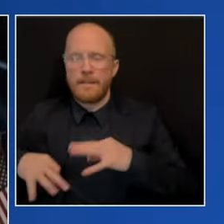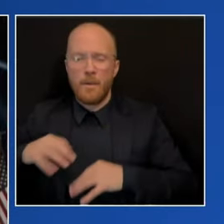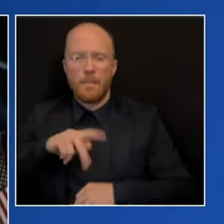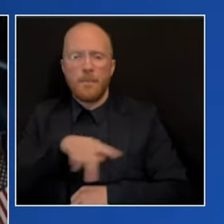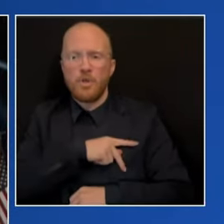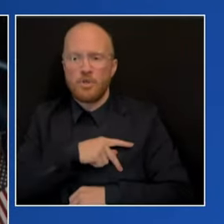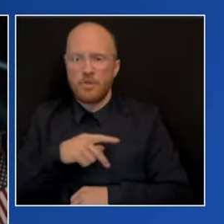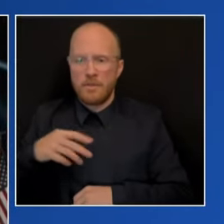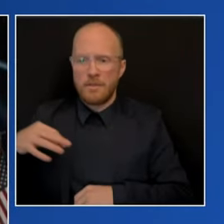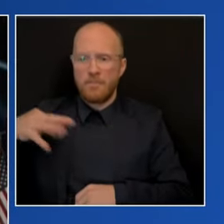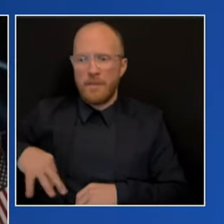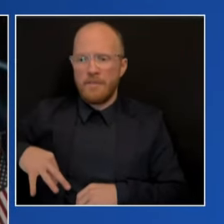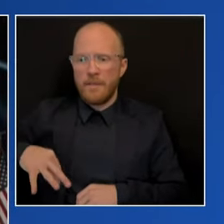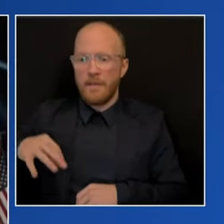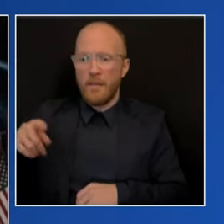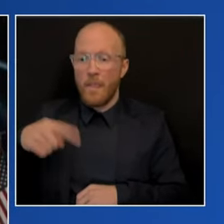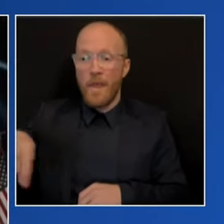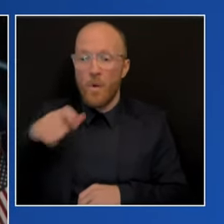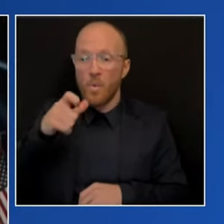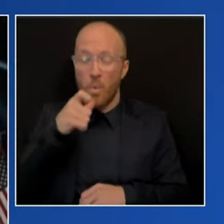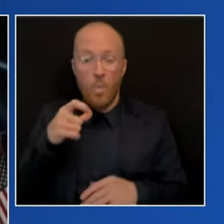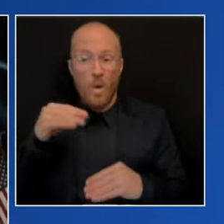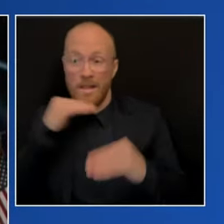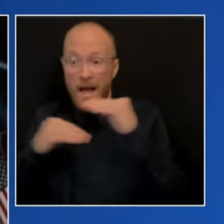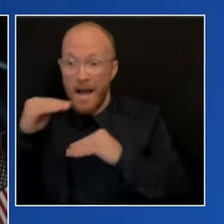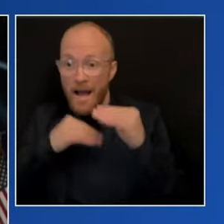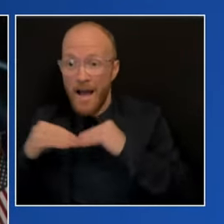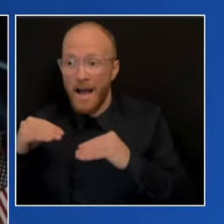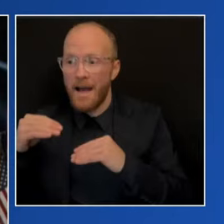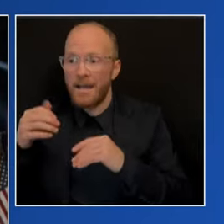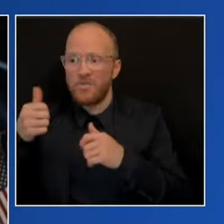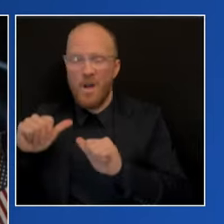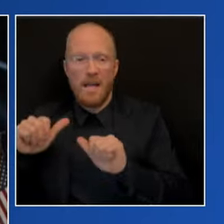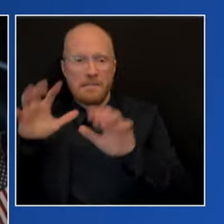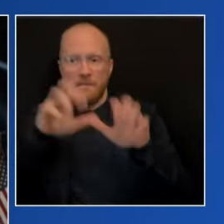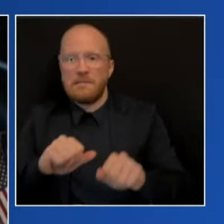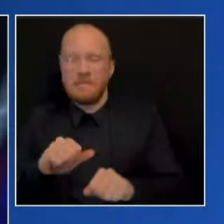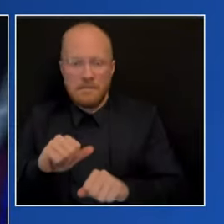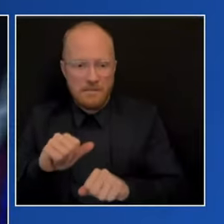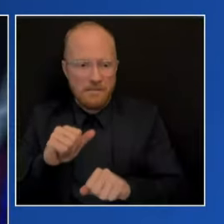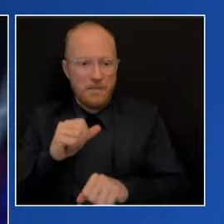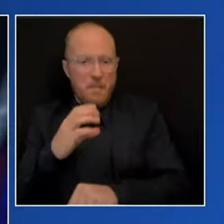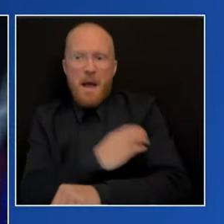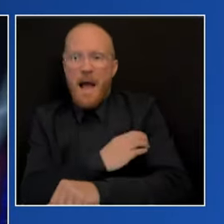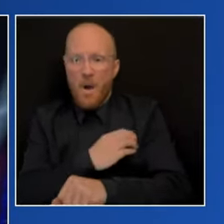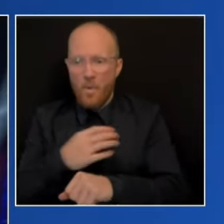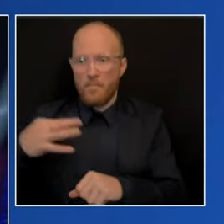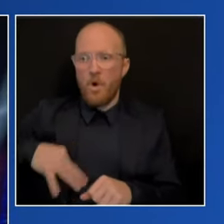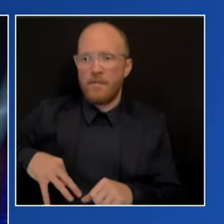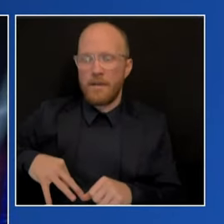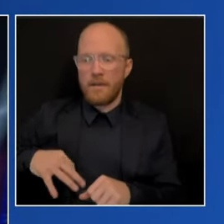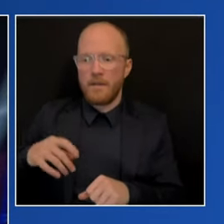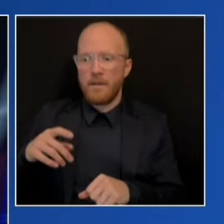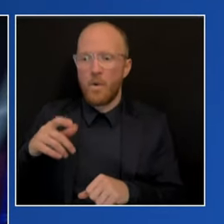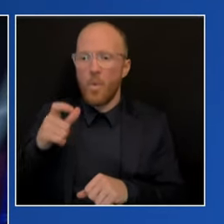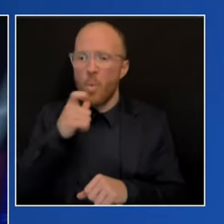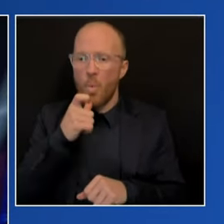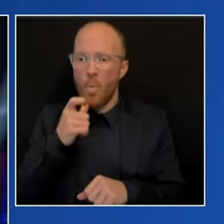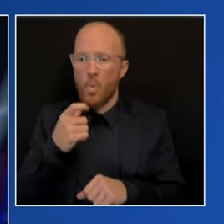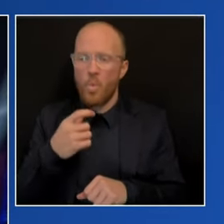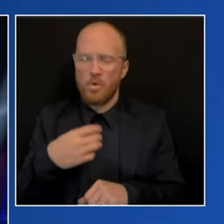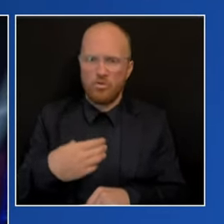From those who traffic in lies, told for power and profit. For those who are driven by grievance and